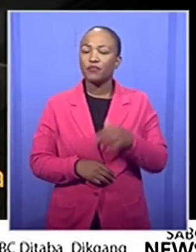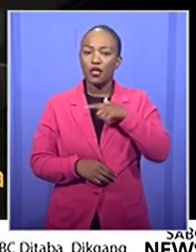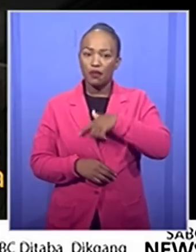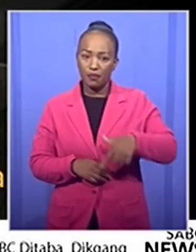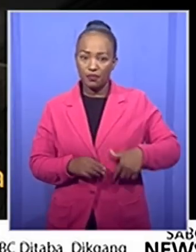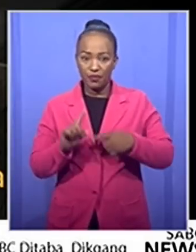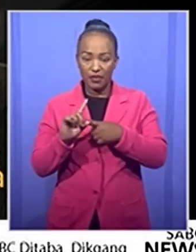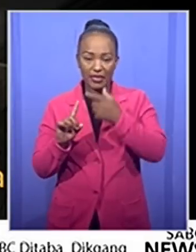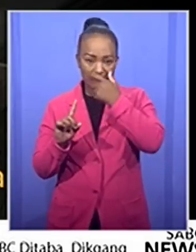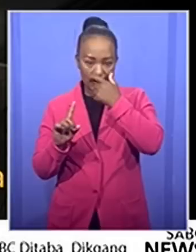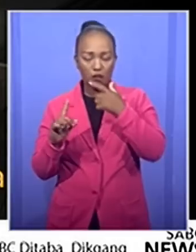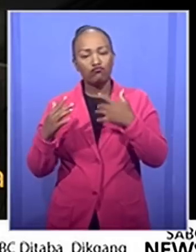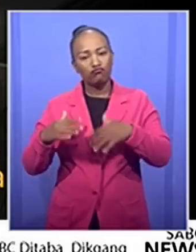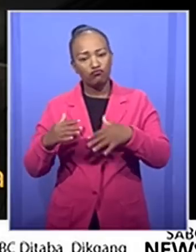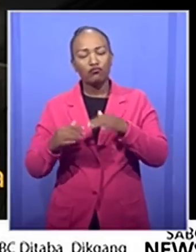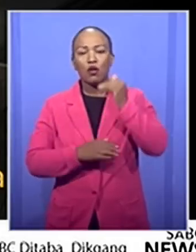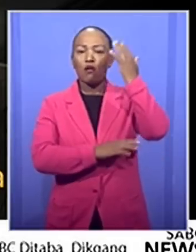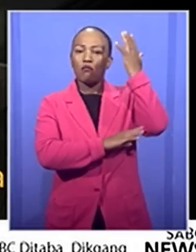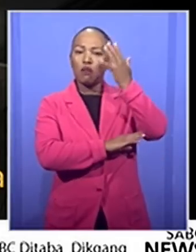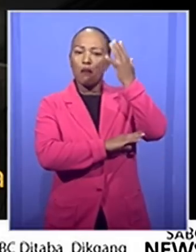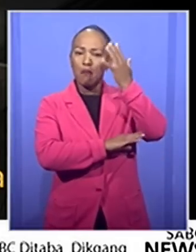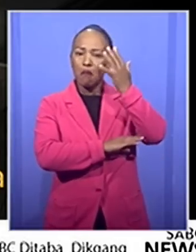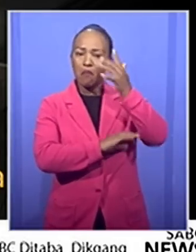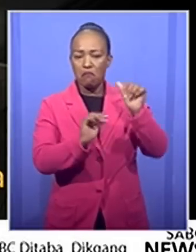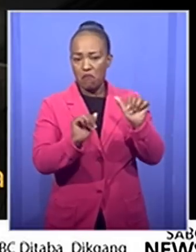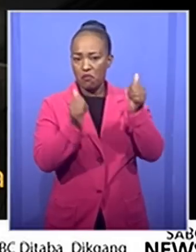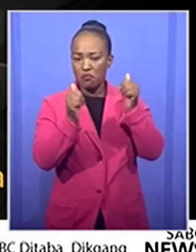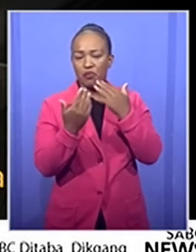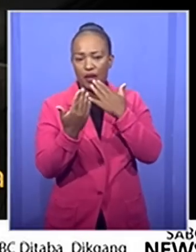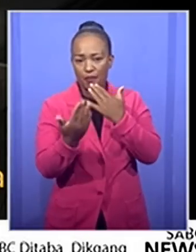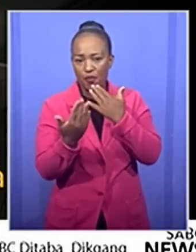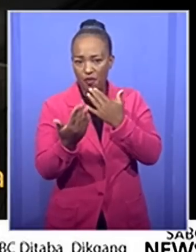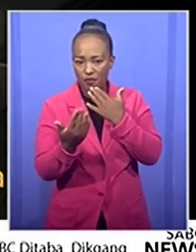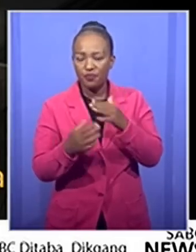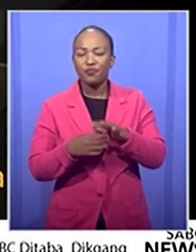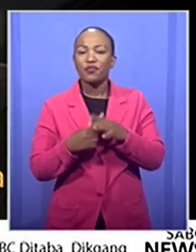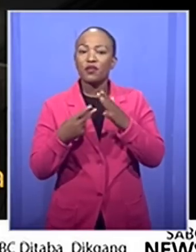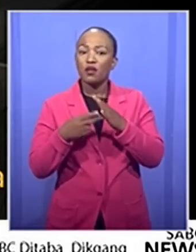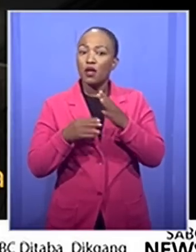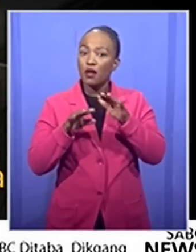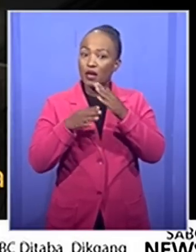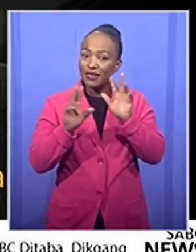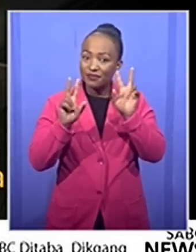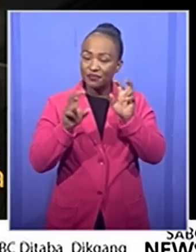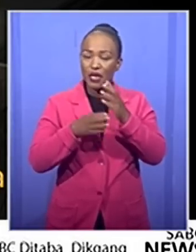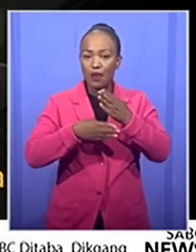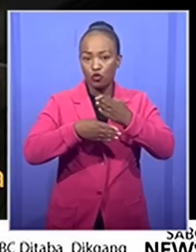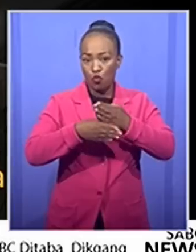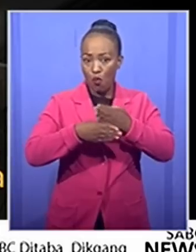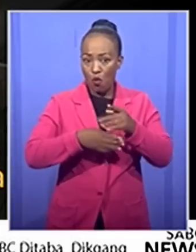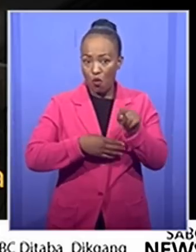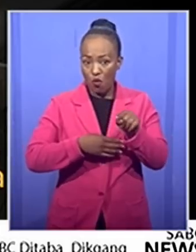molaetša mo botse le ditaba e botse ge re tla mo tabeng ya mešomo bana ba